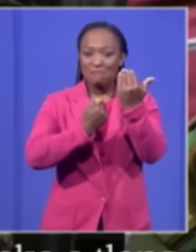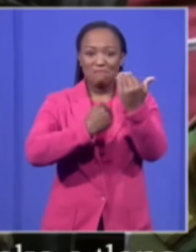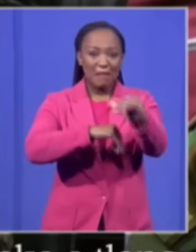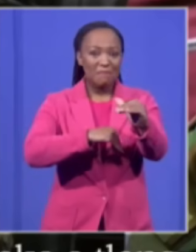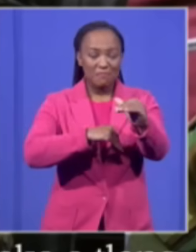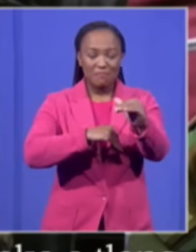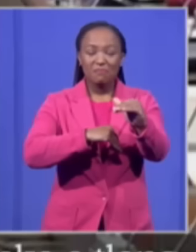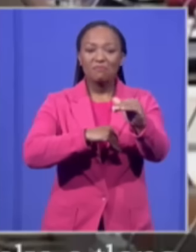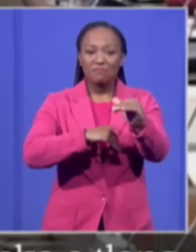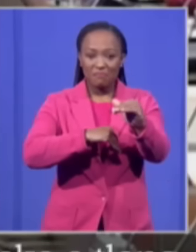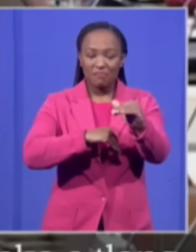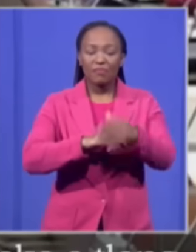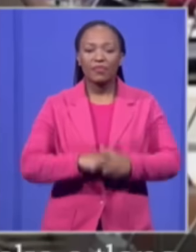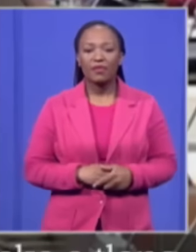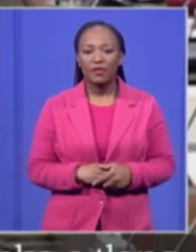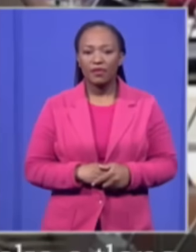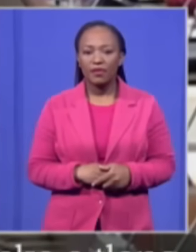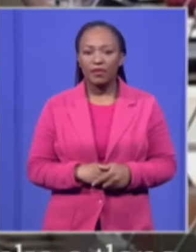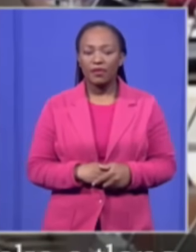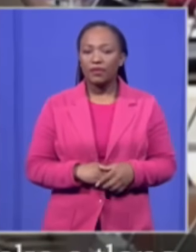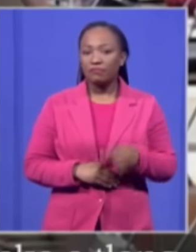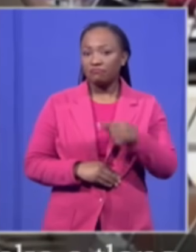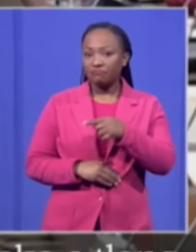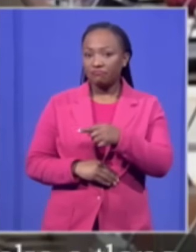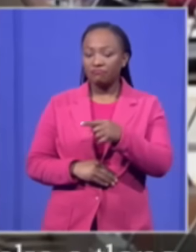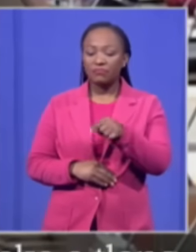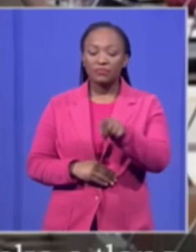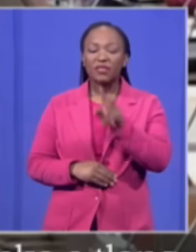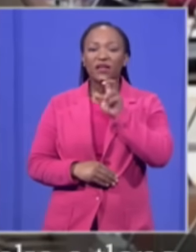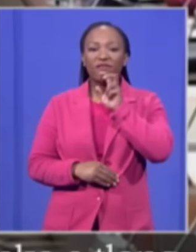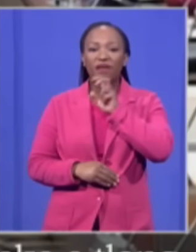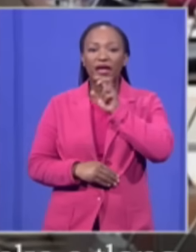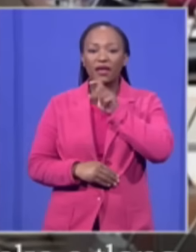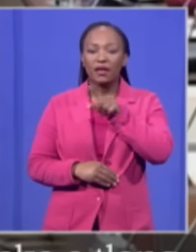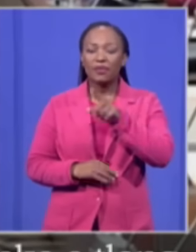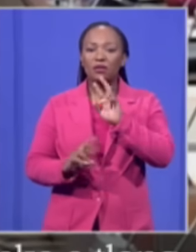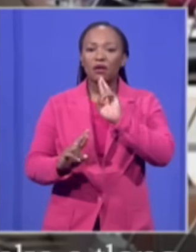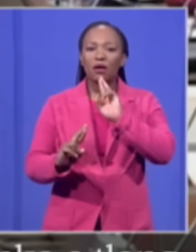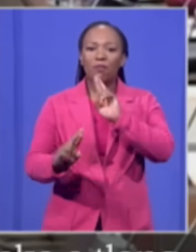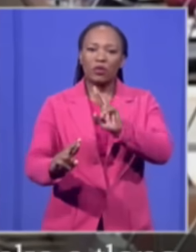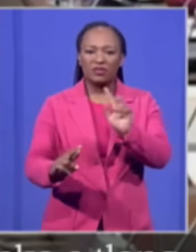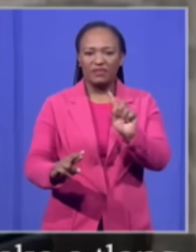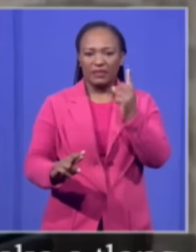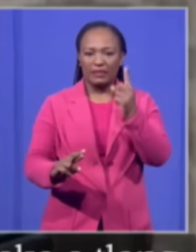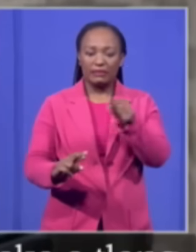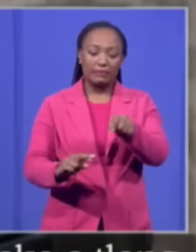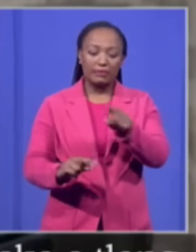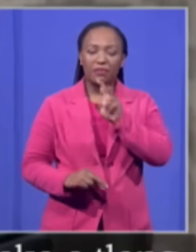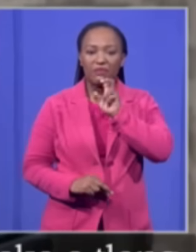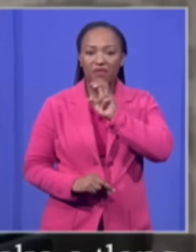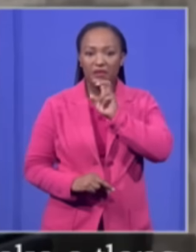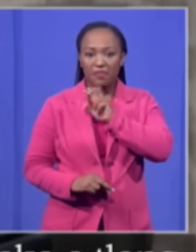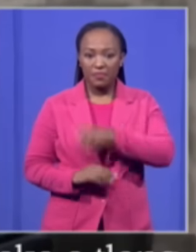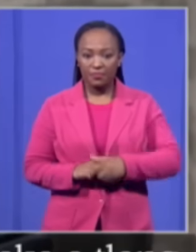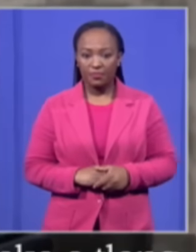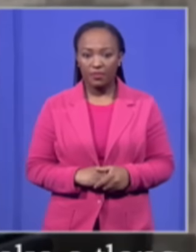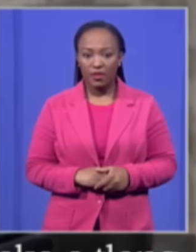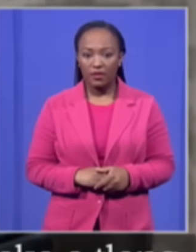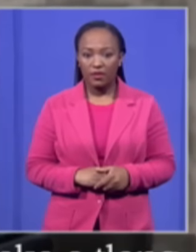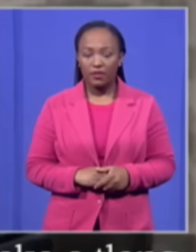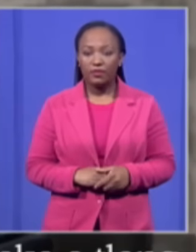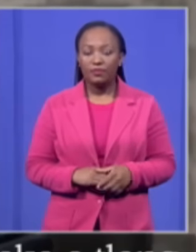of the ad hoc. Setlhopha sa molao se na le go fitlhelela ka la botlhano go neelana ka pegelo ya ntlha. The legal team will